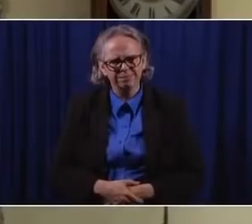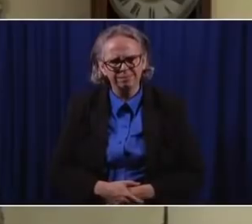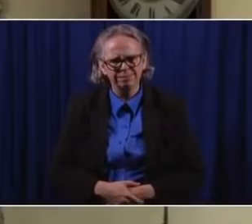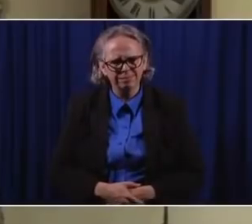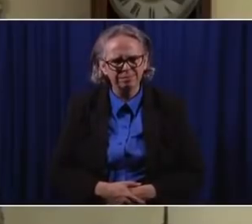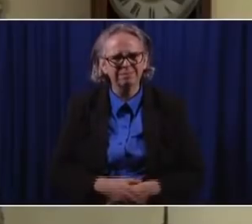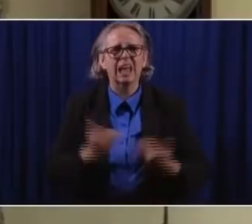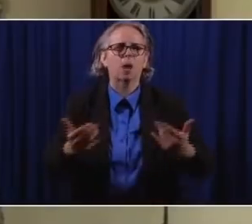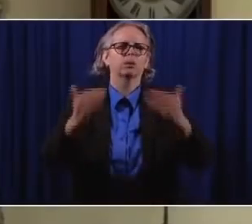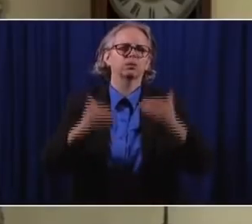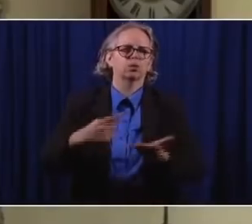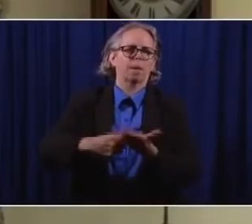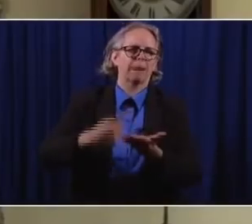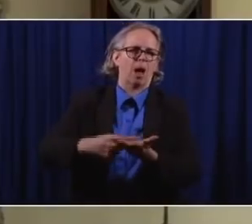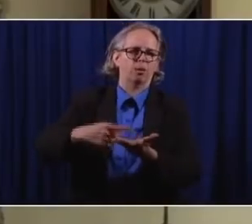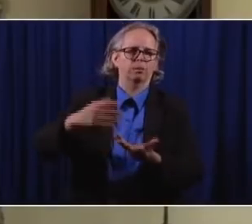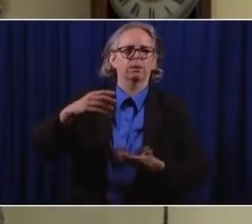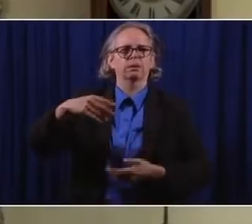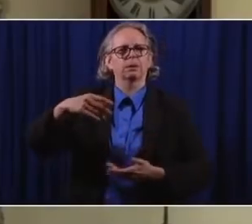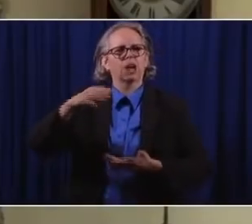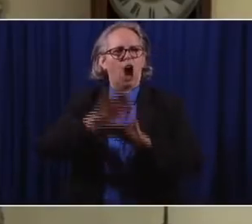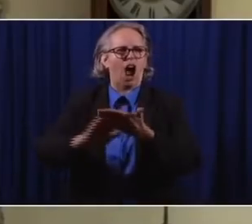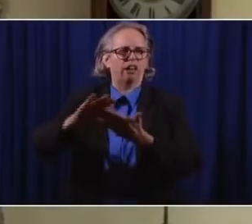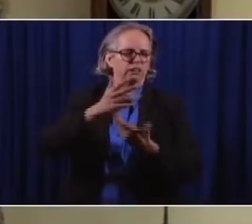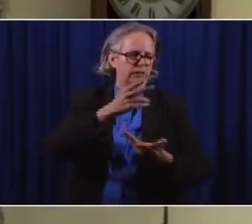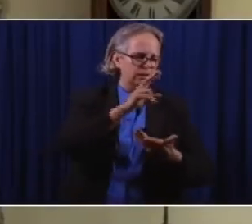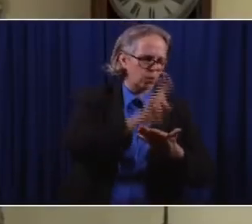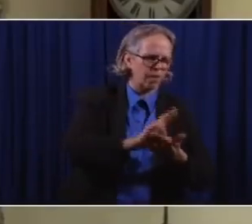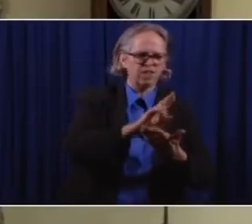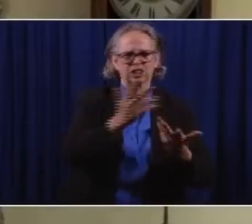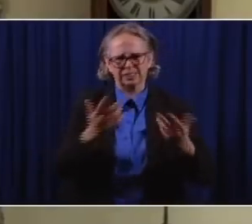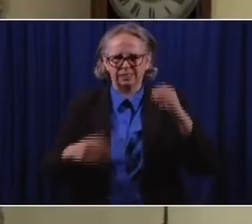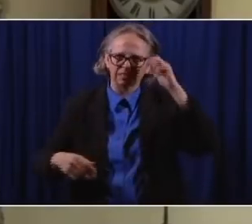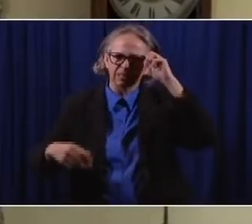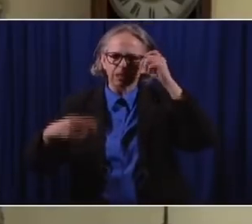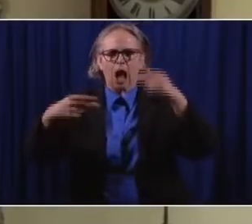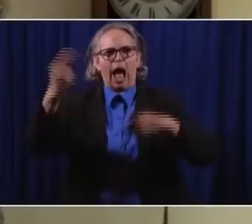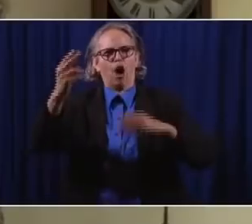Just as I've said in regard to our primary